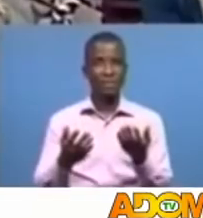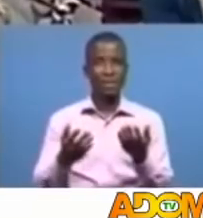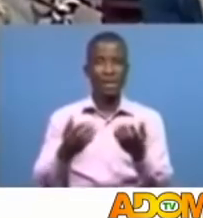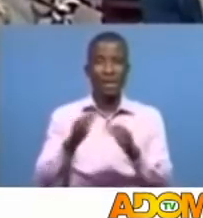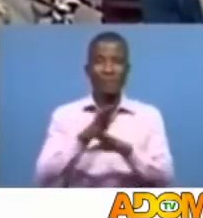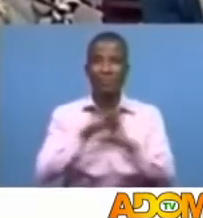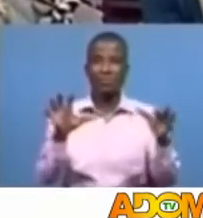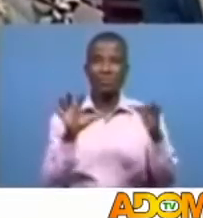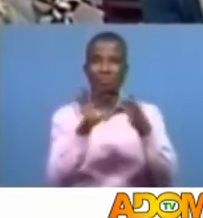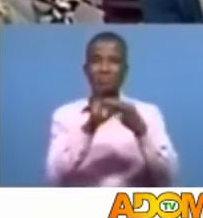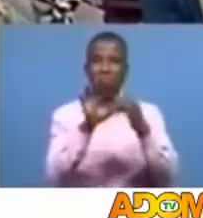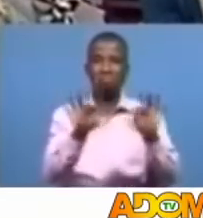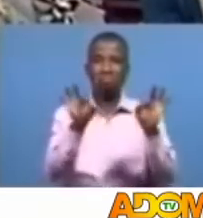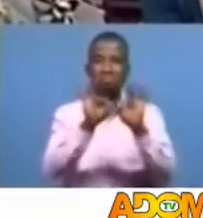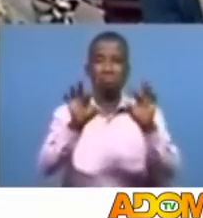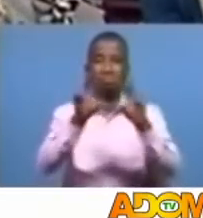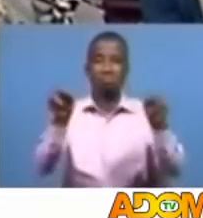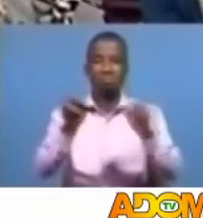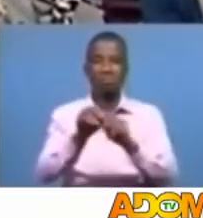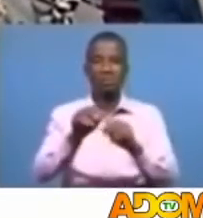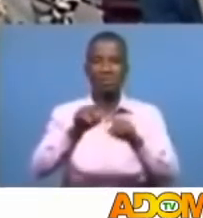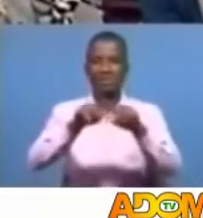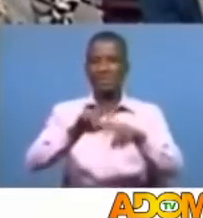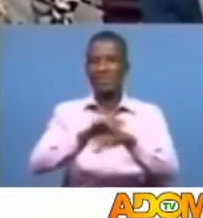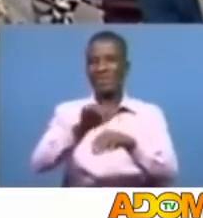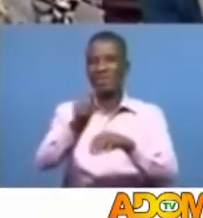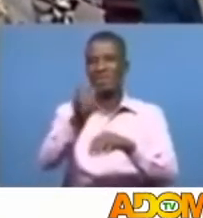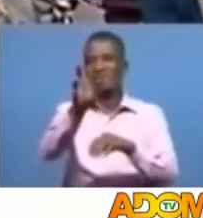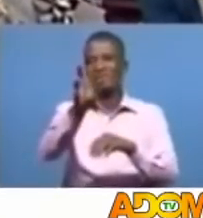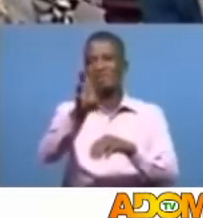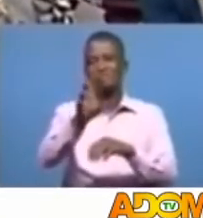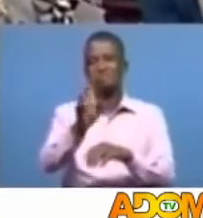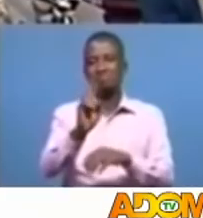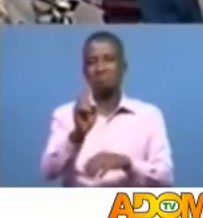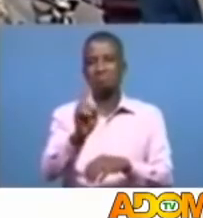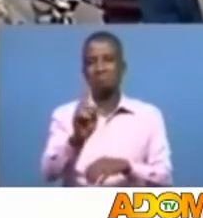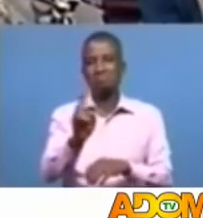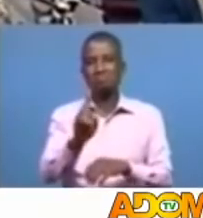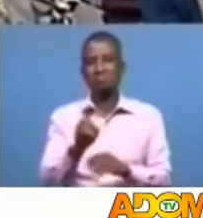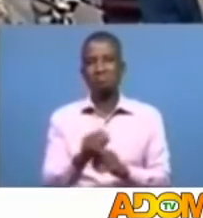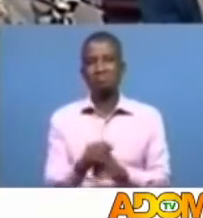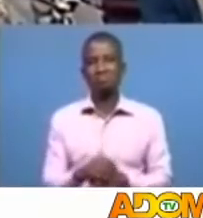has no relevance to the issue of Section 26.